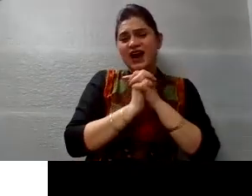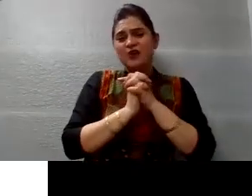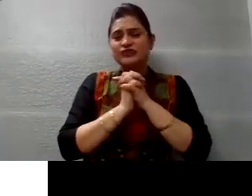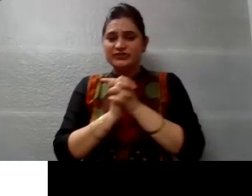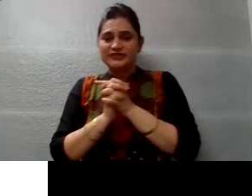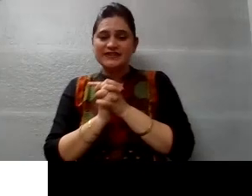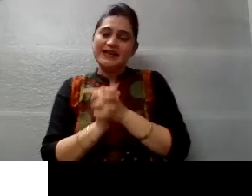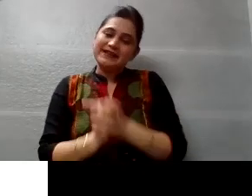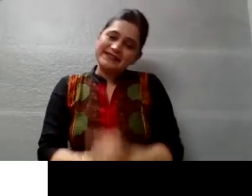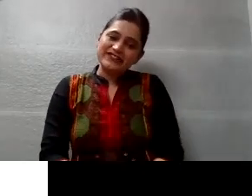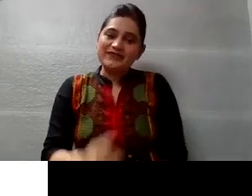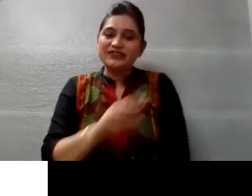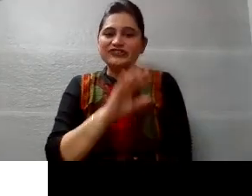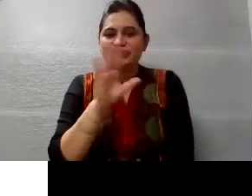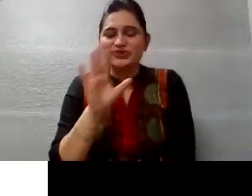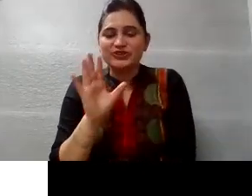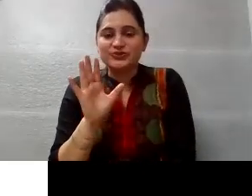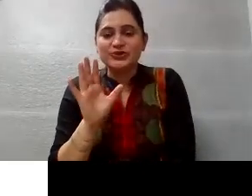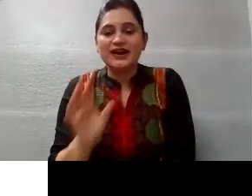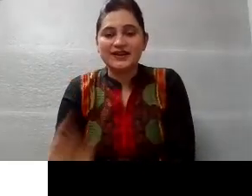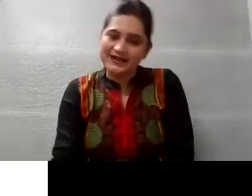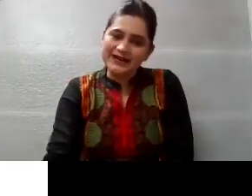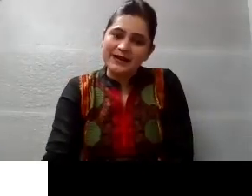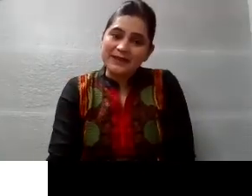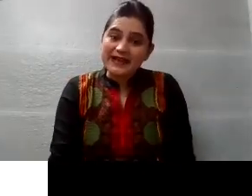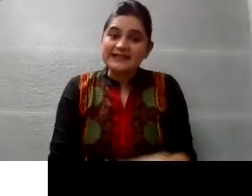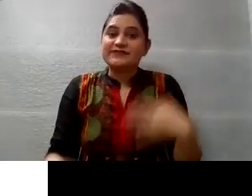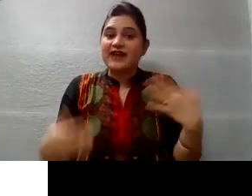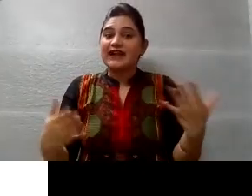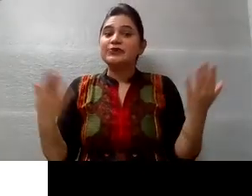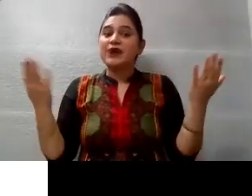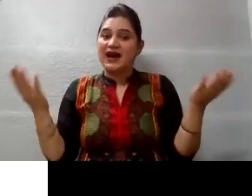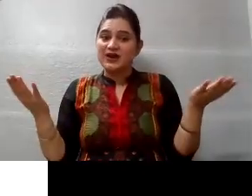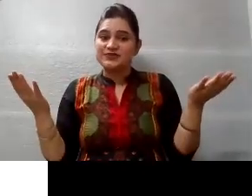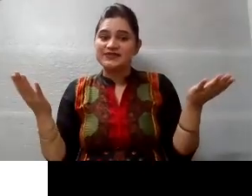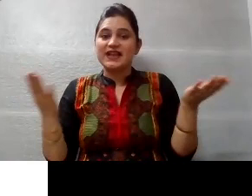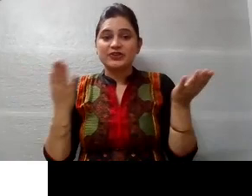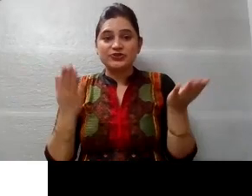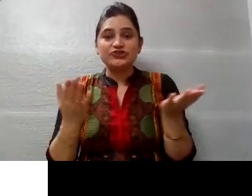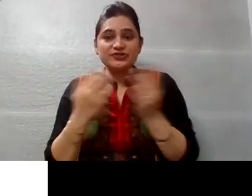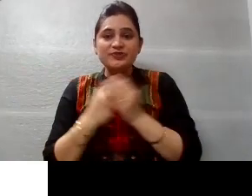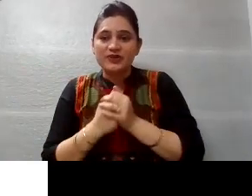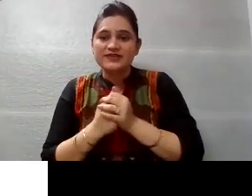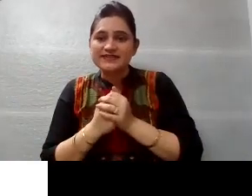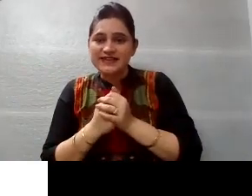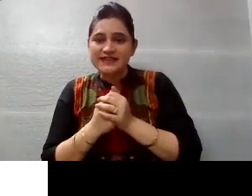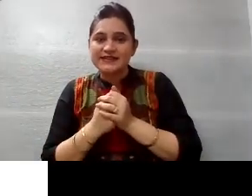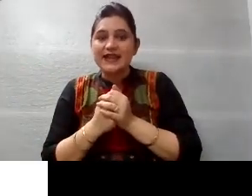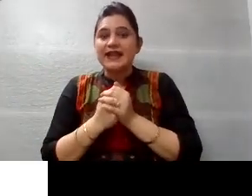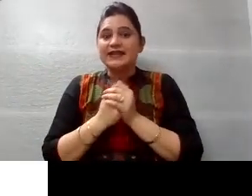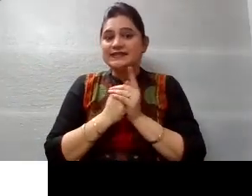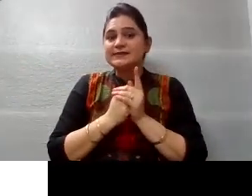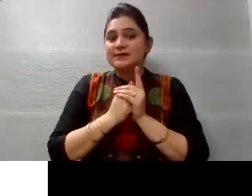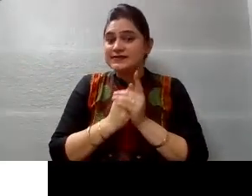And now children, teacher will show you a place value house. You know children, what is